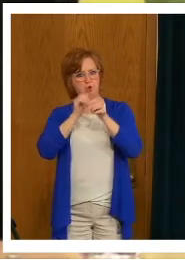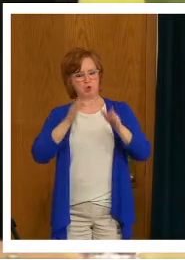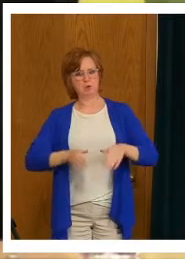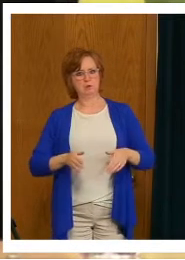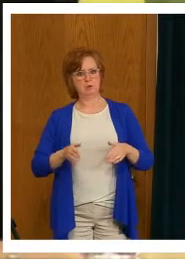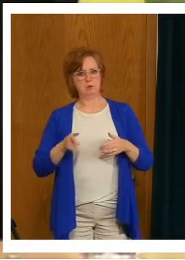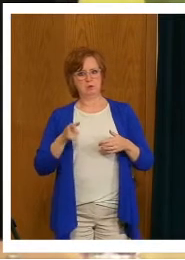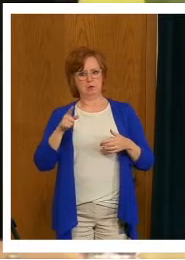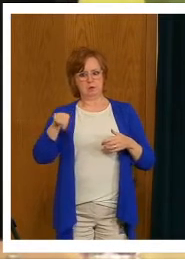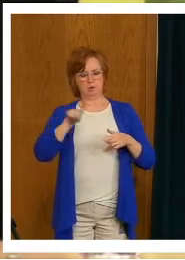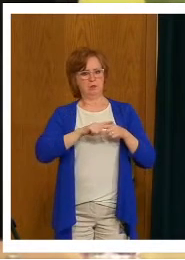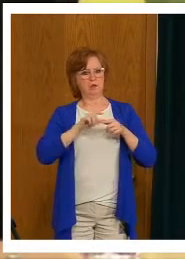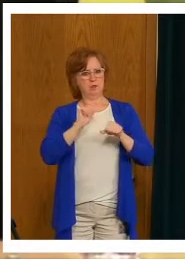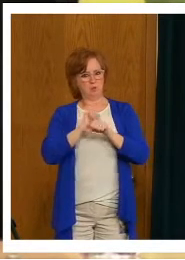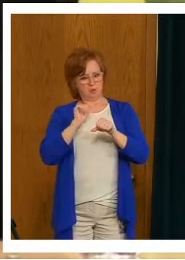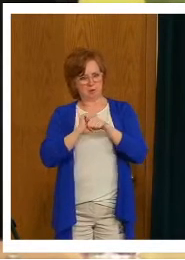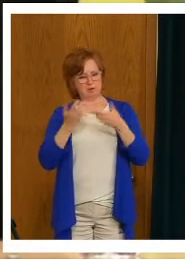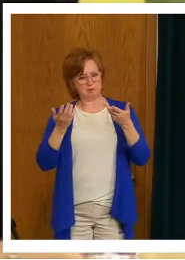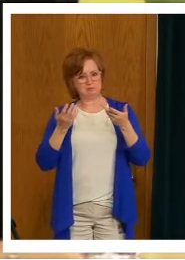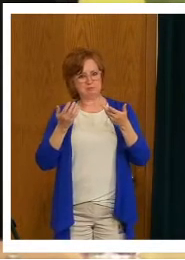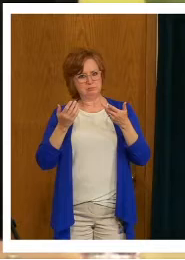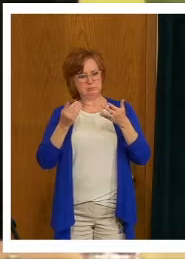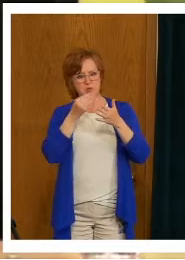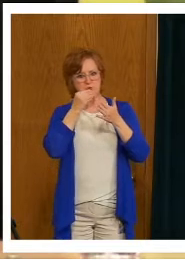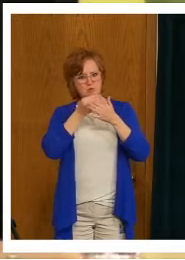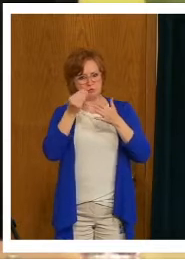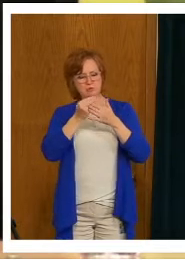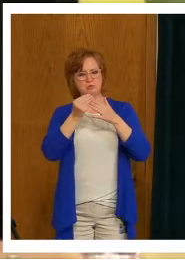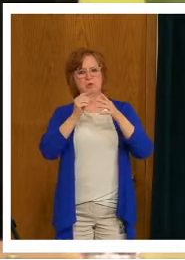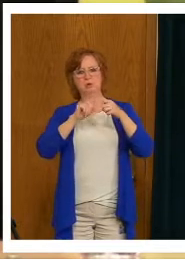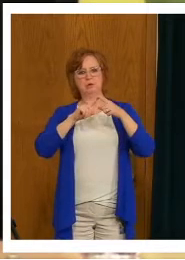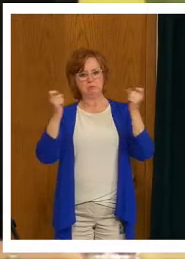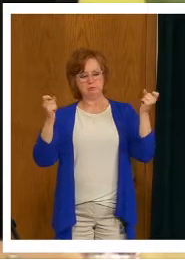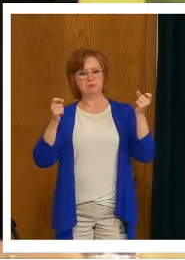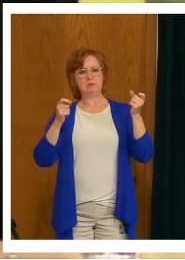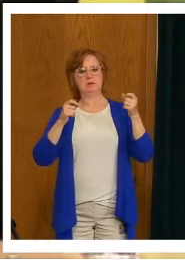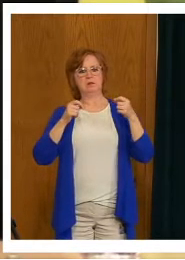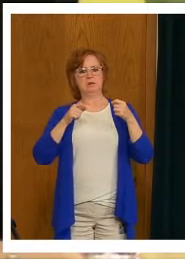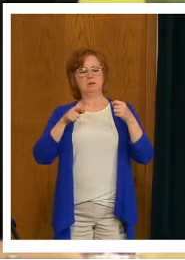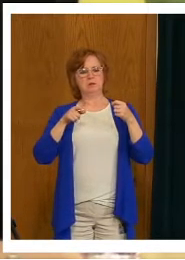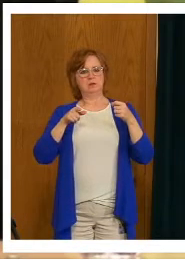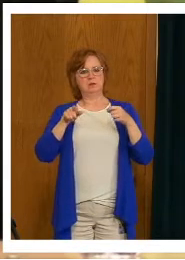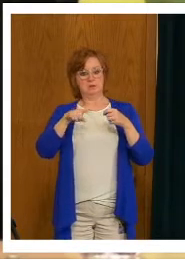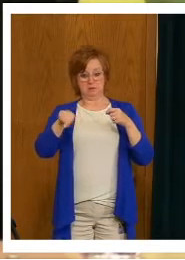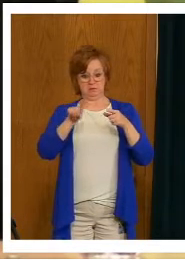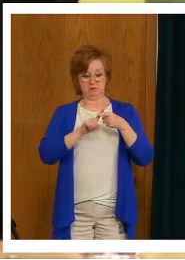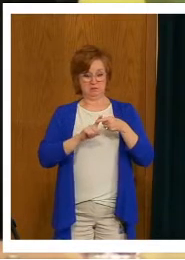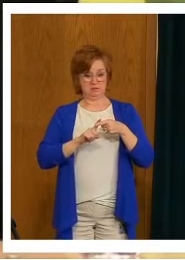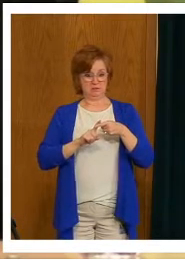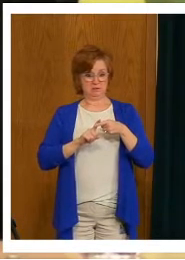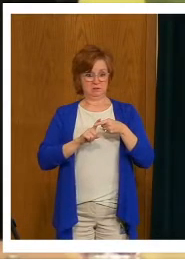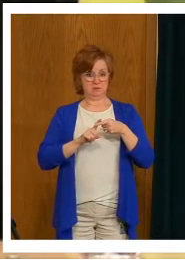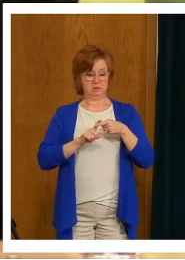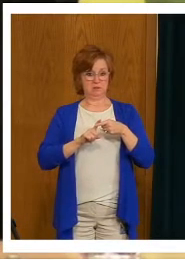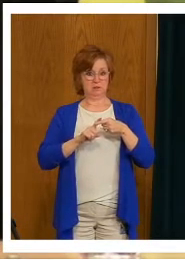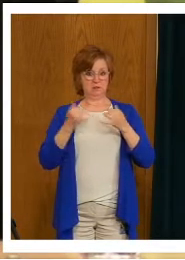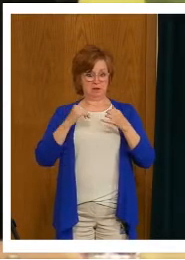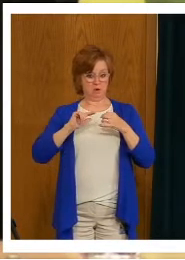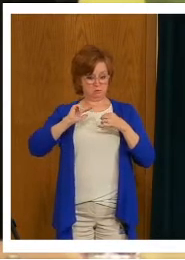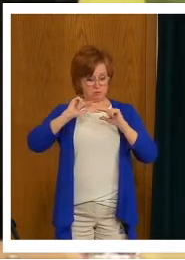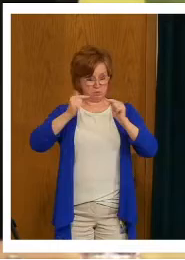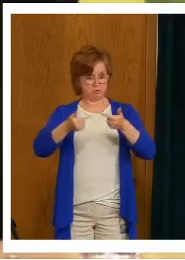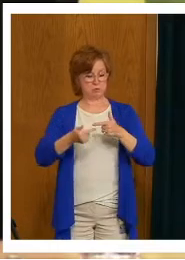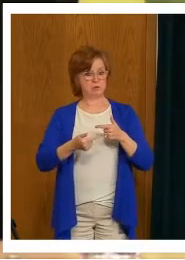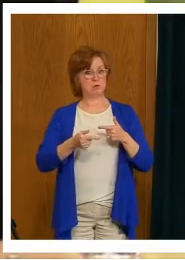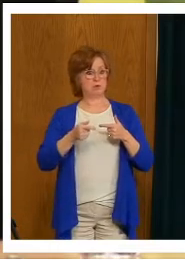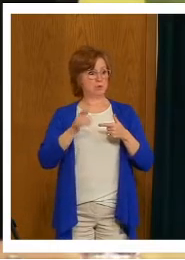them who are working on front lines. Is there some plan on the part of the government to specifically address